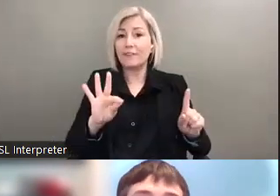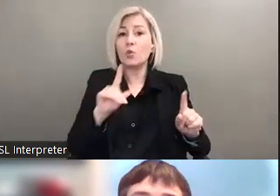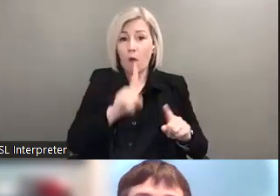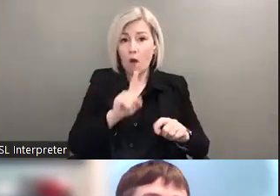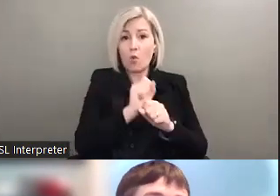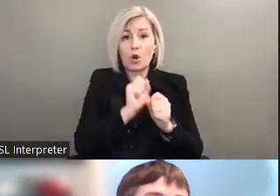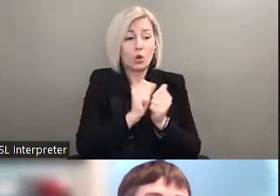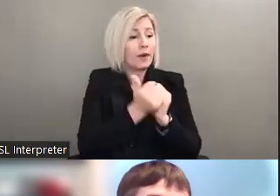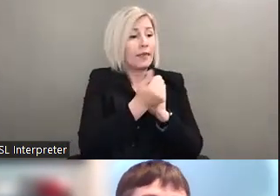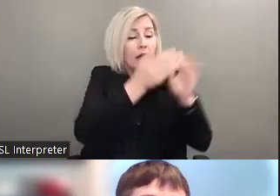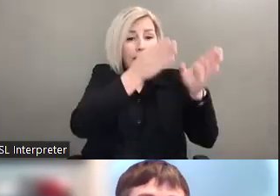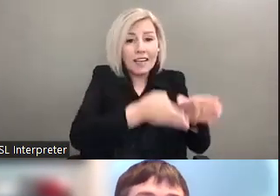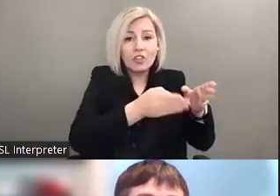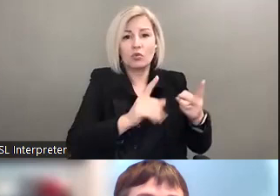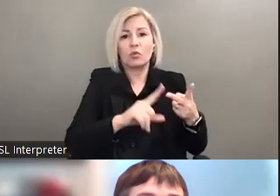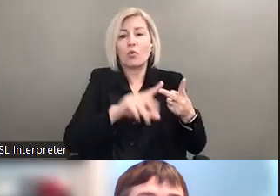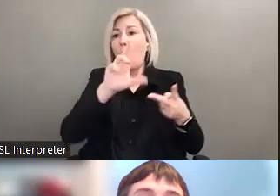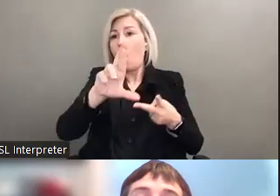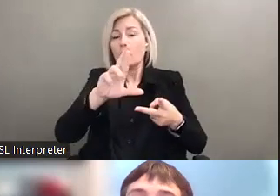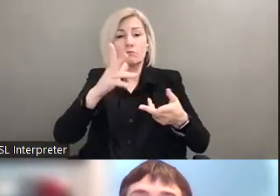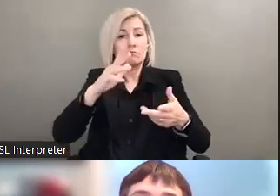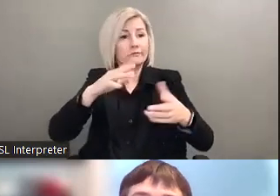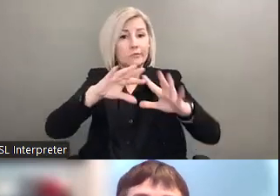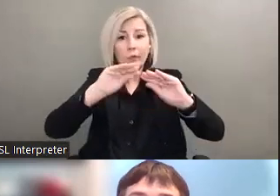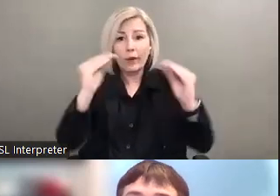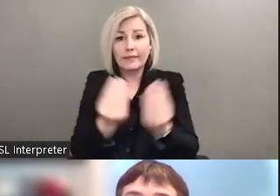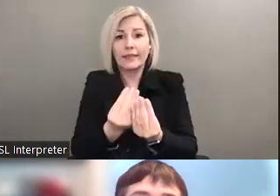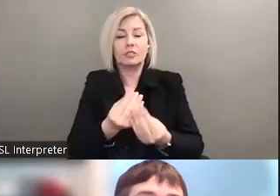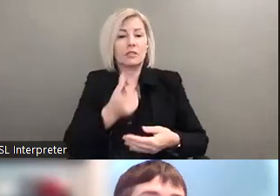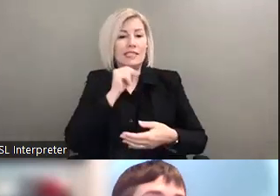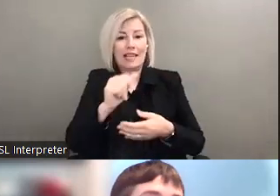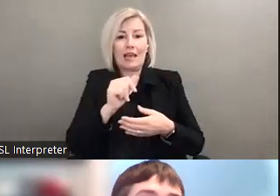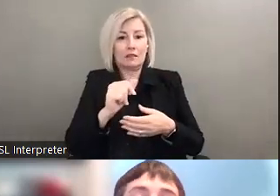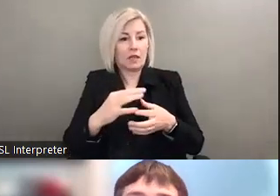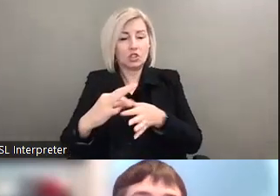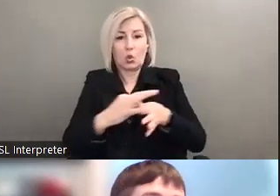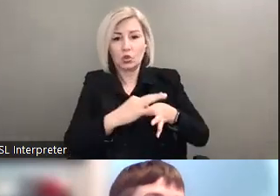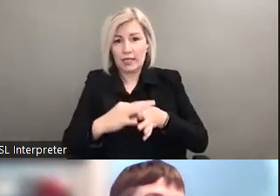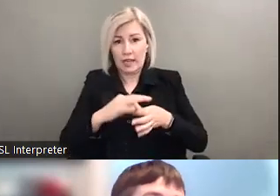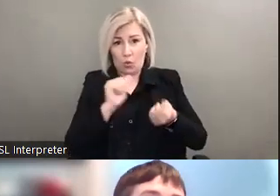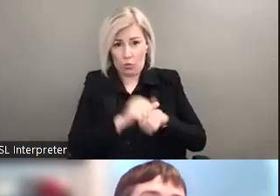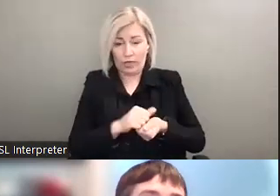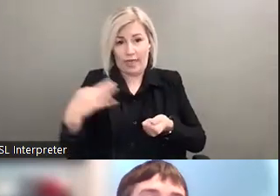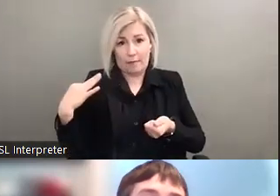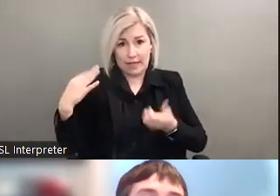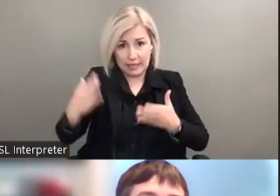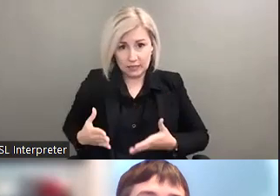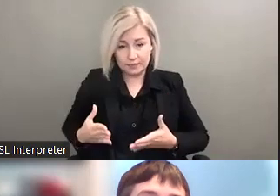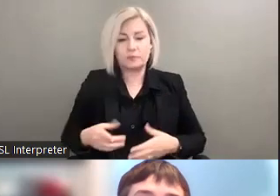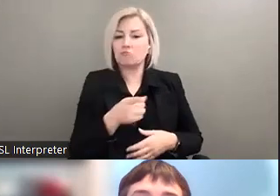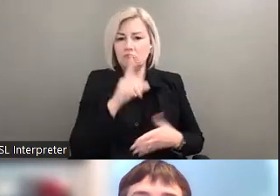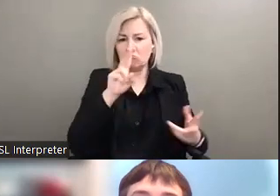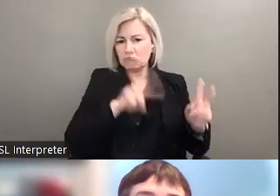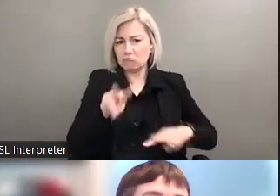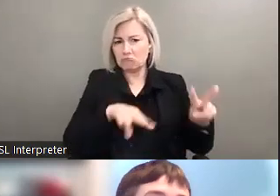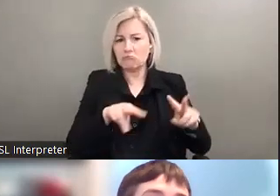or organization that is not directly affiliated with the applicant organization, you can list them here, and adjudicators